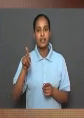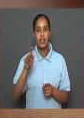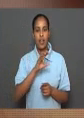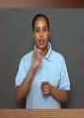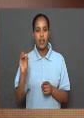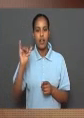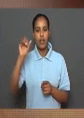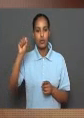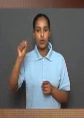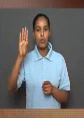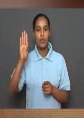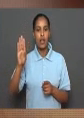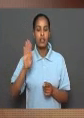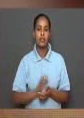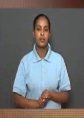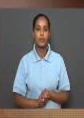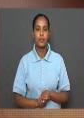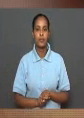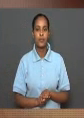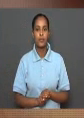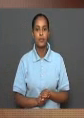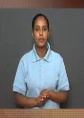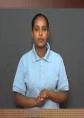chloroprene, and isobutylene.